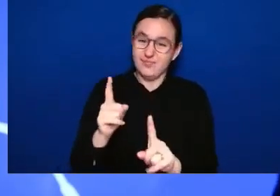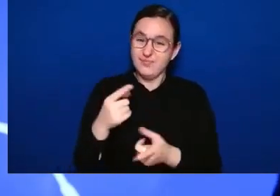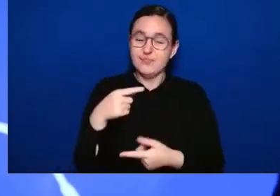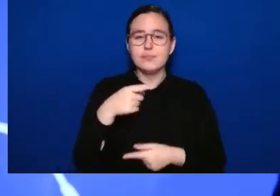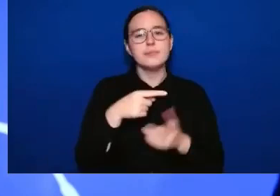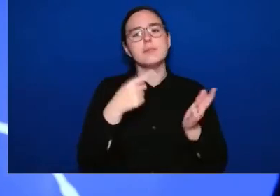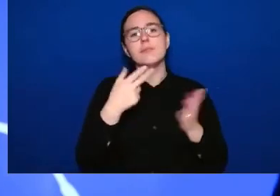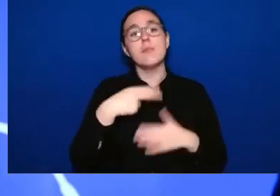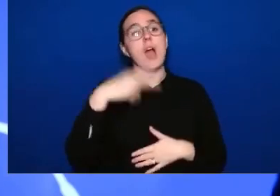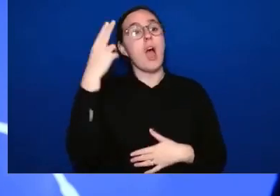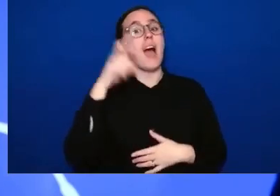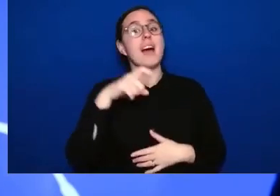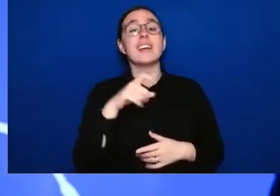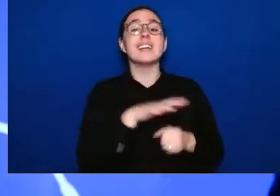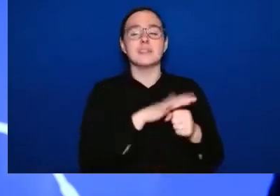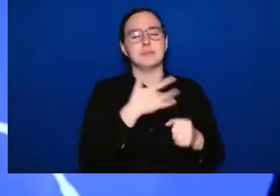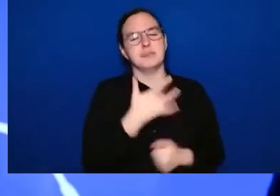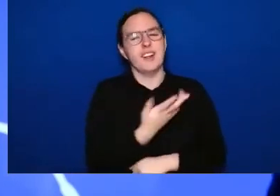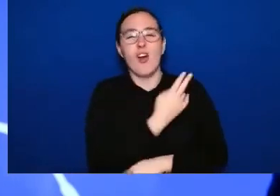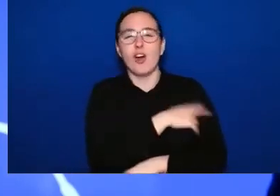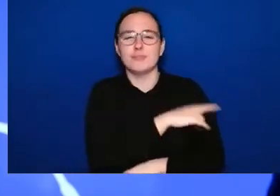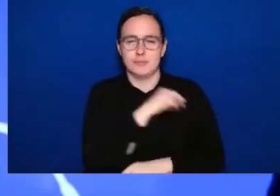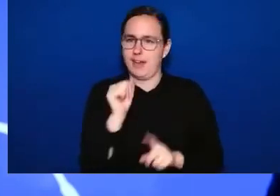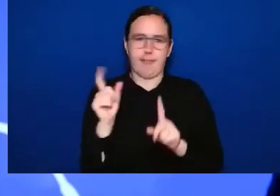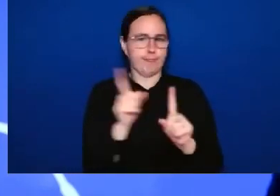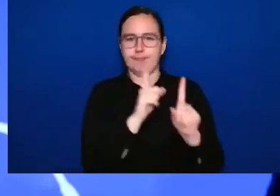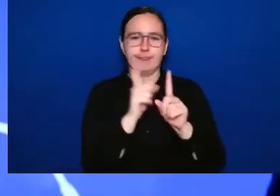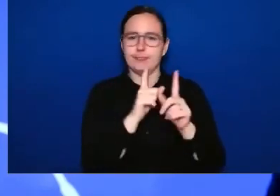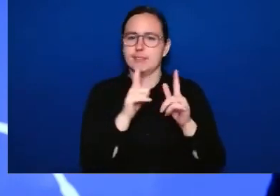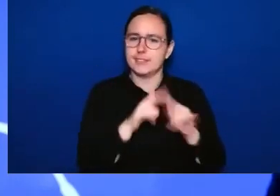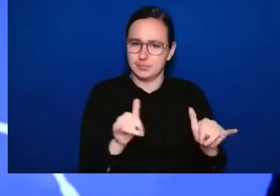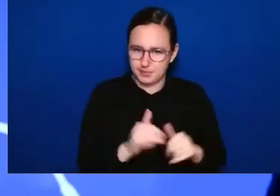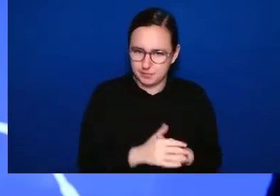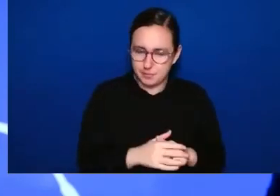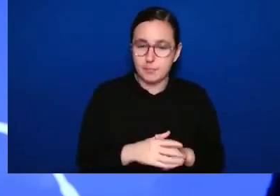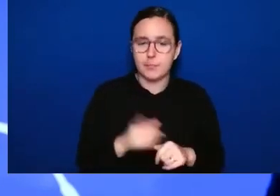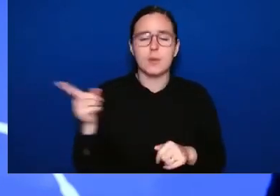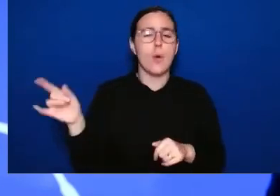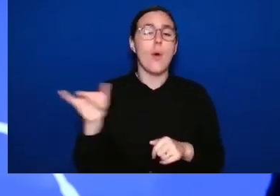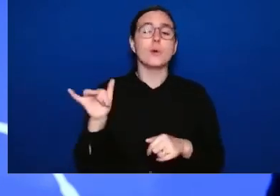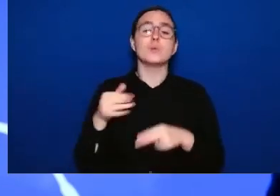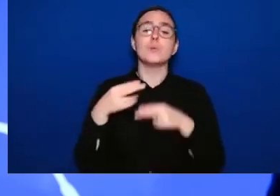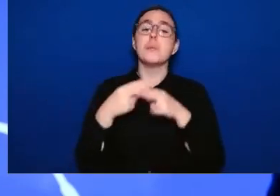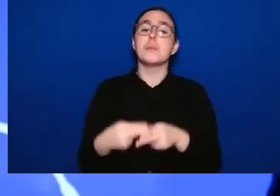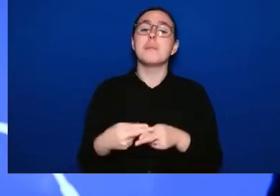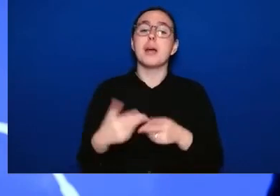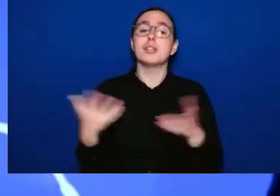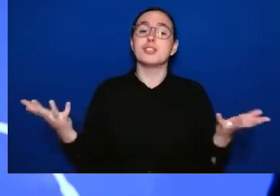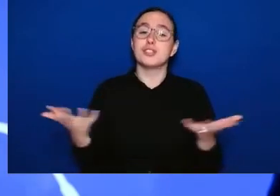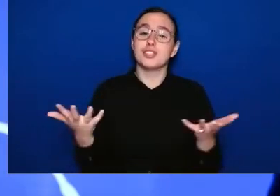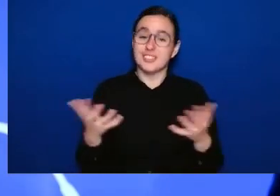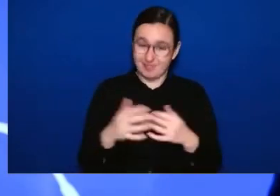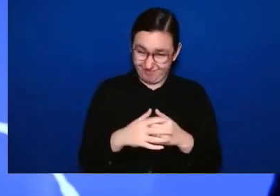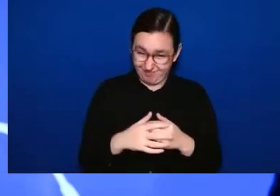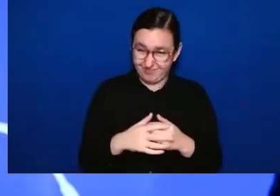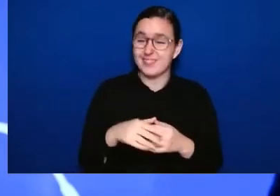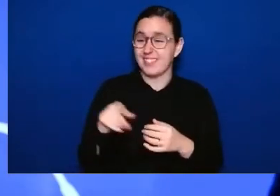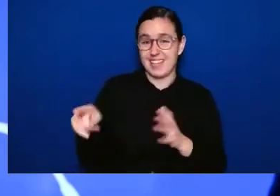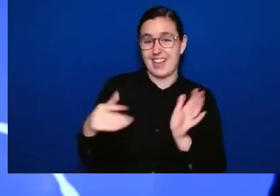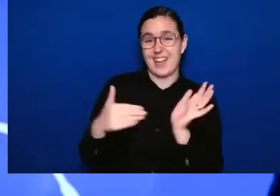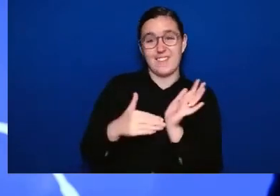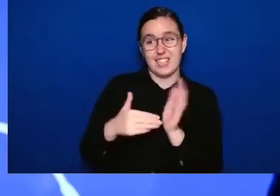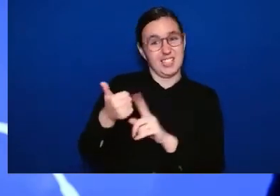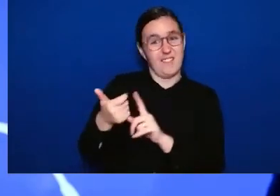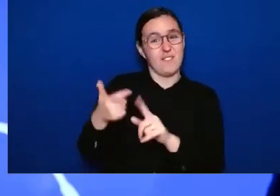Premier Eby referenced the physician from Pakistan living in the interior BC, I believe, and talked about a physician in the